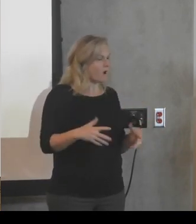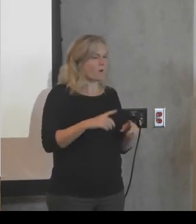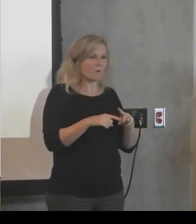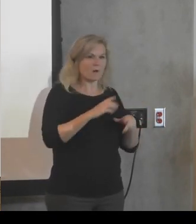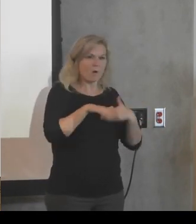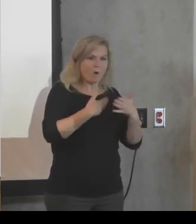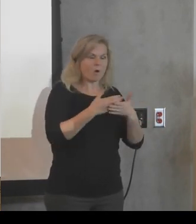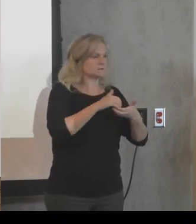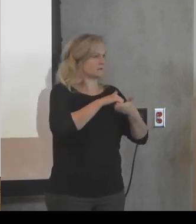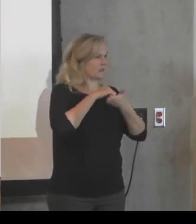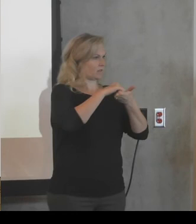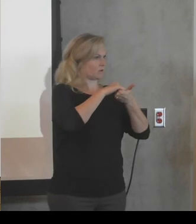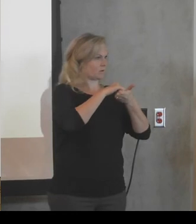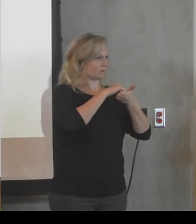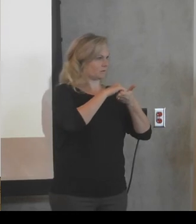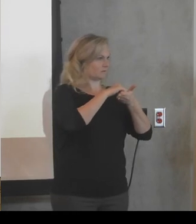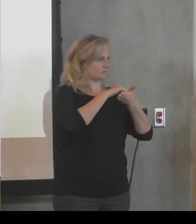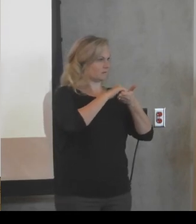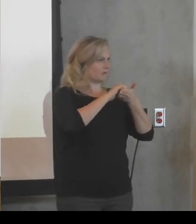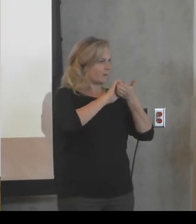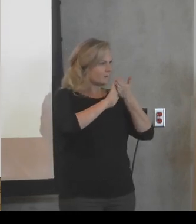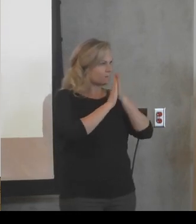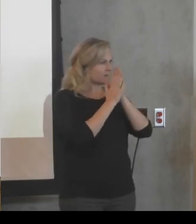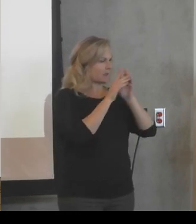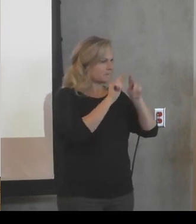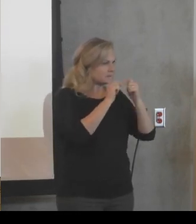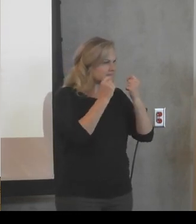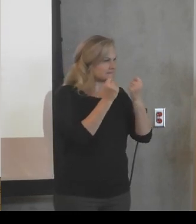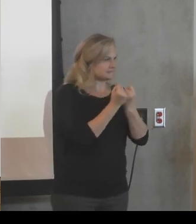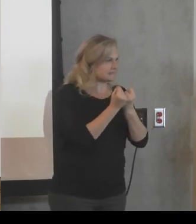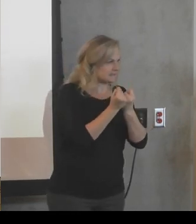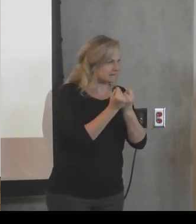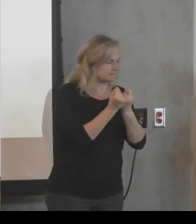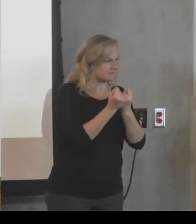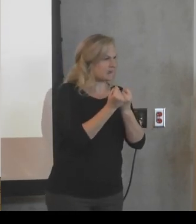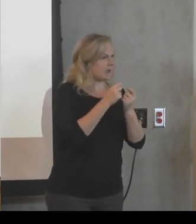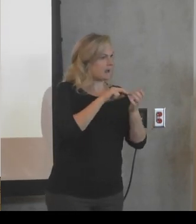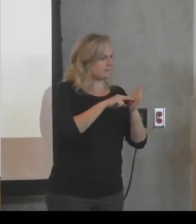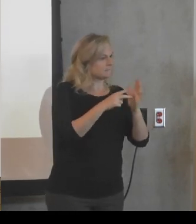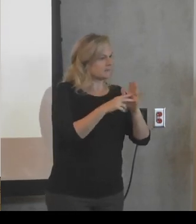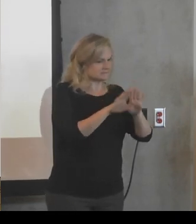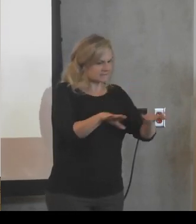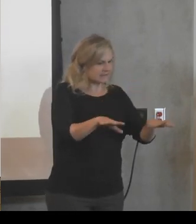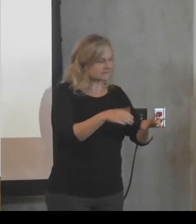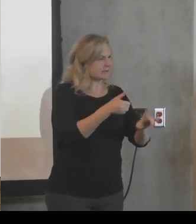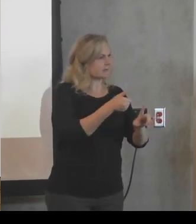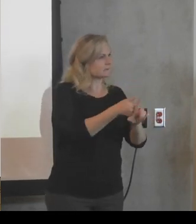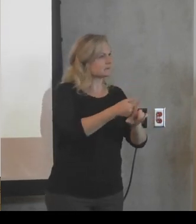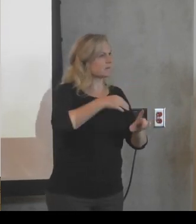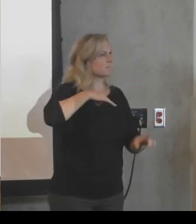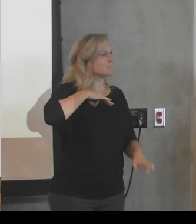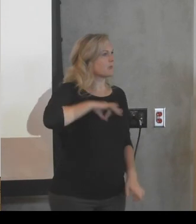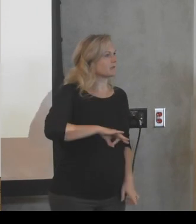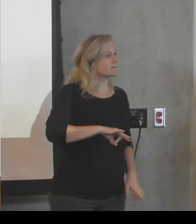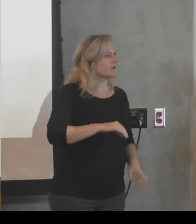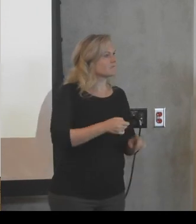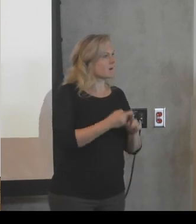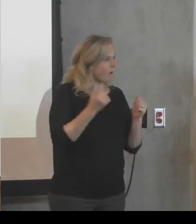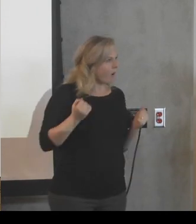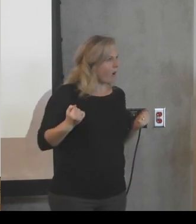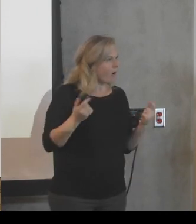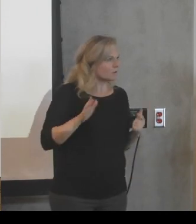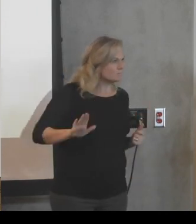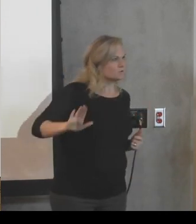together working as a team, the kids are getting the benefit of everybody's expertise, and we all bring